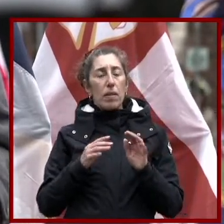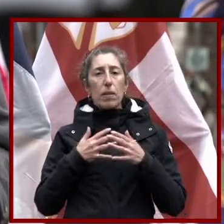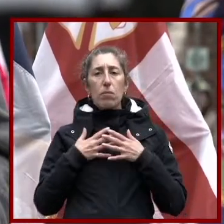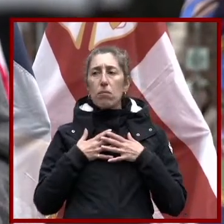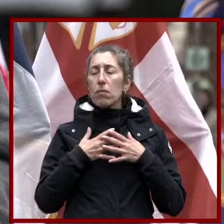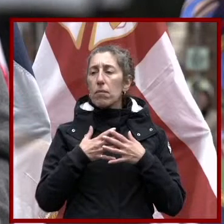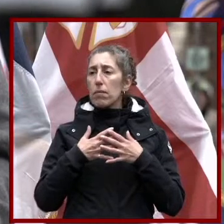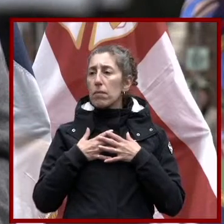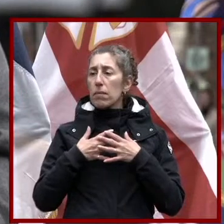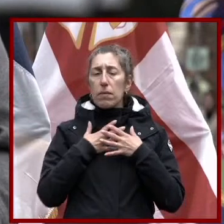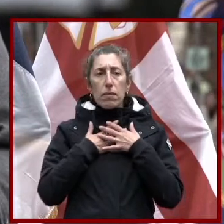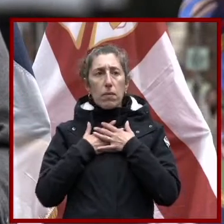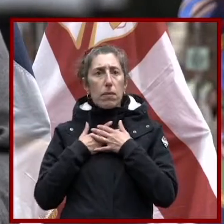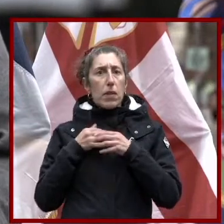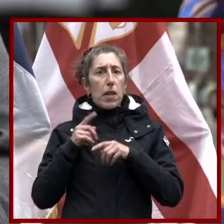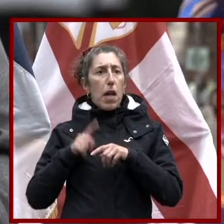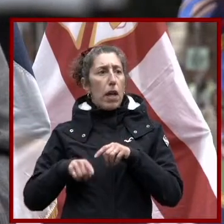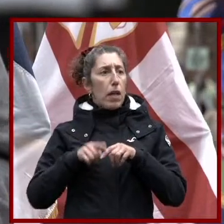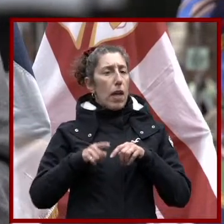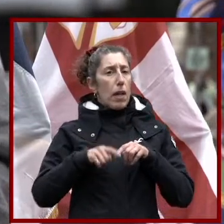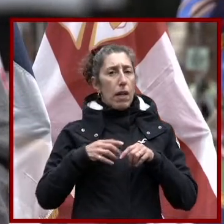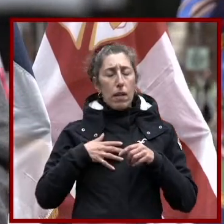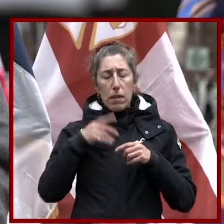breathe, and I know you feel like